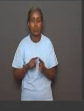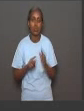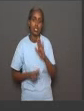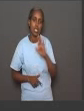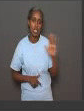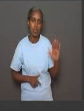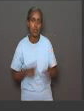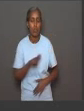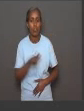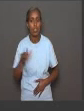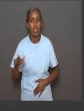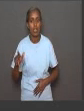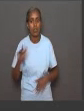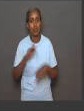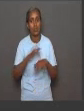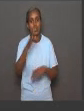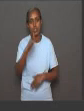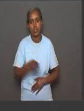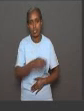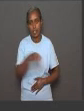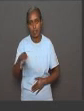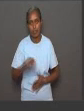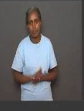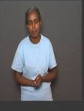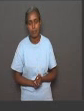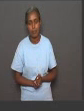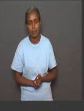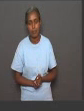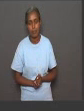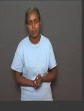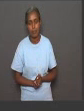the left of the lines on the graph.